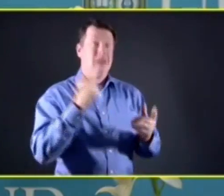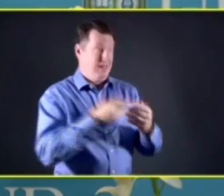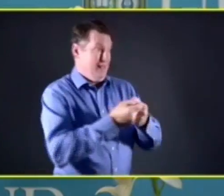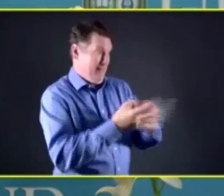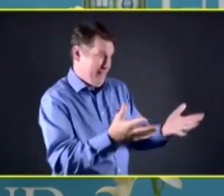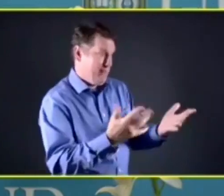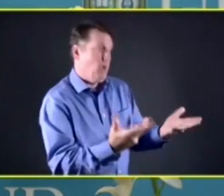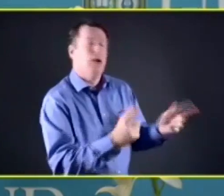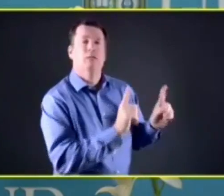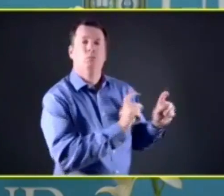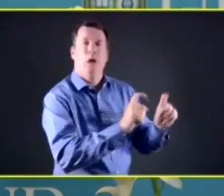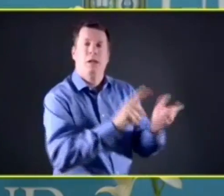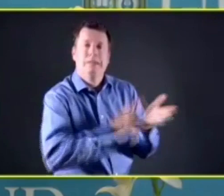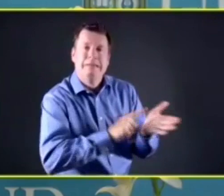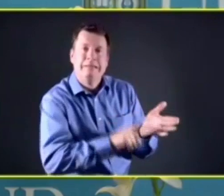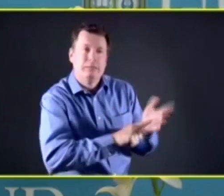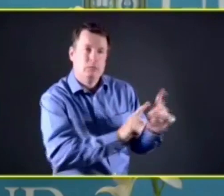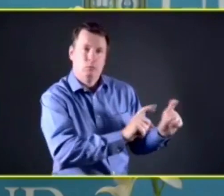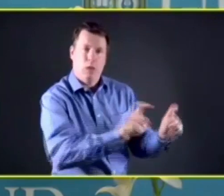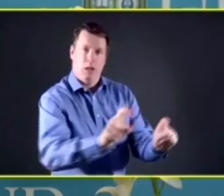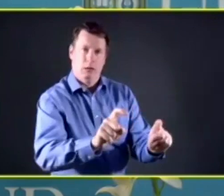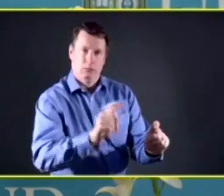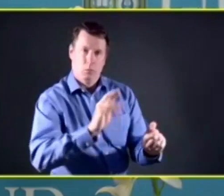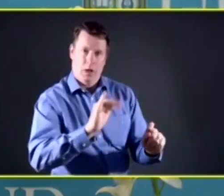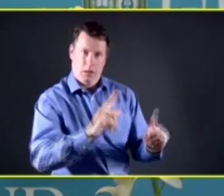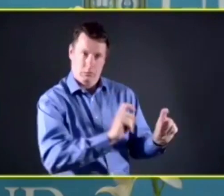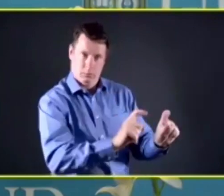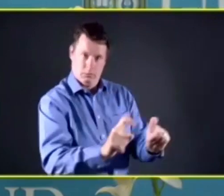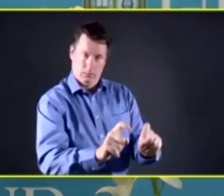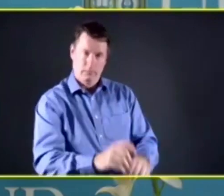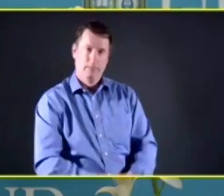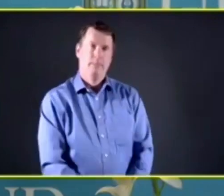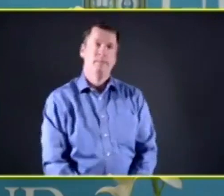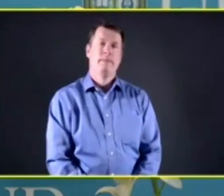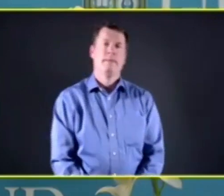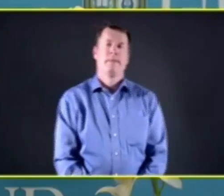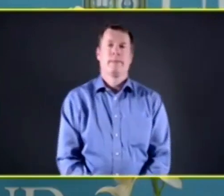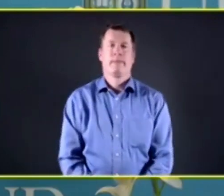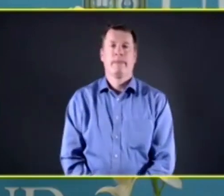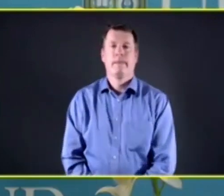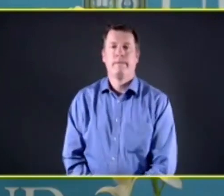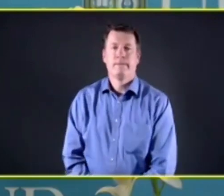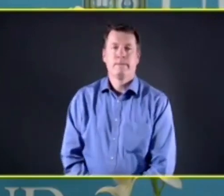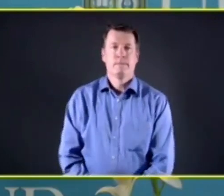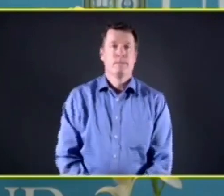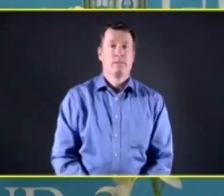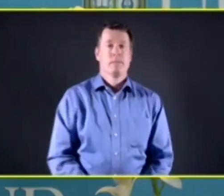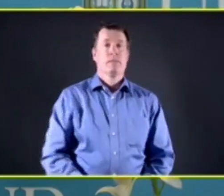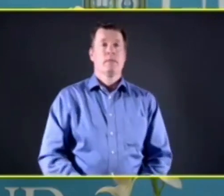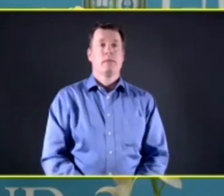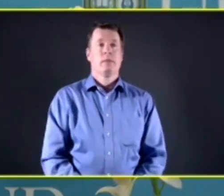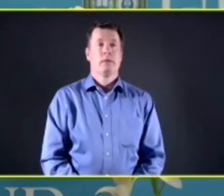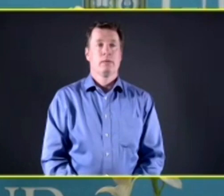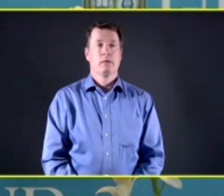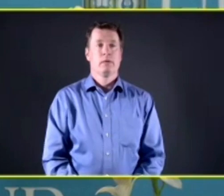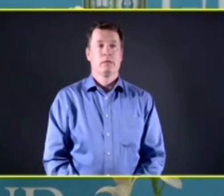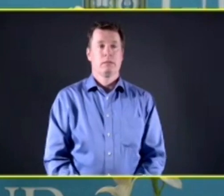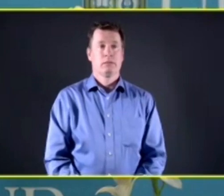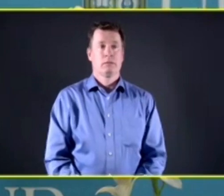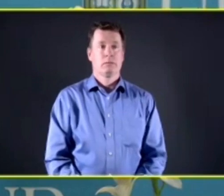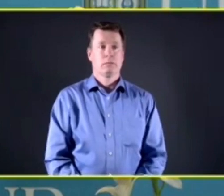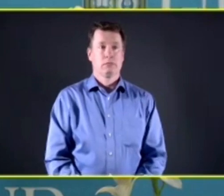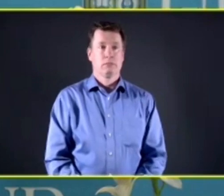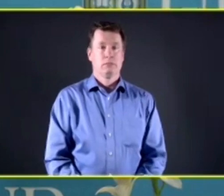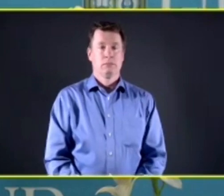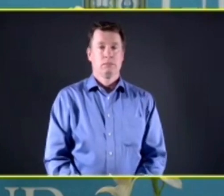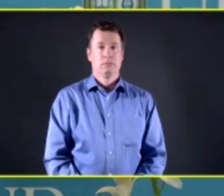mean, the trials that have been done aren't looking particularly encouraging, but the